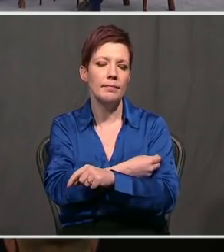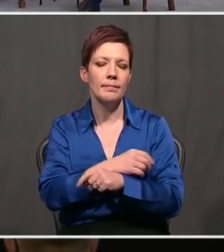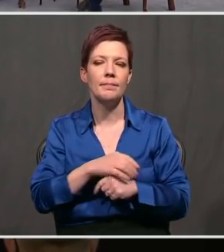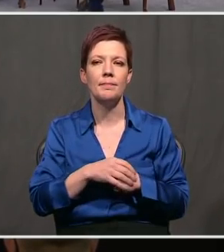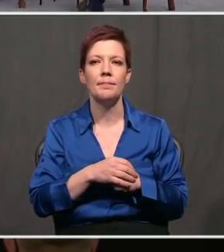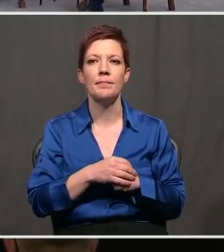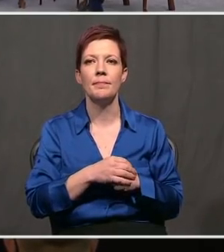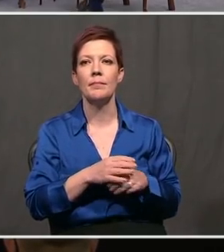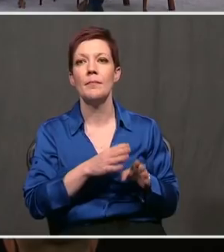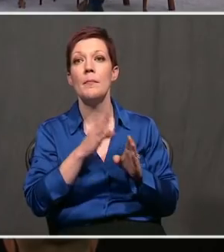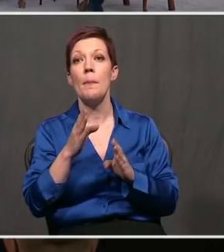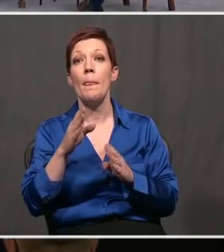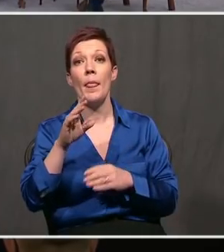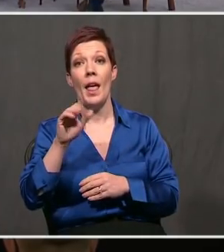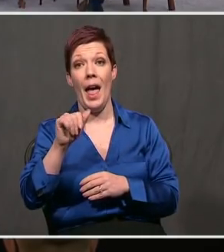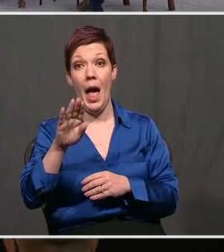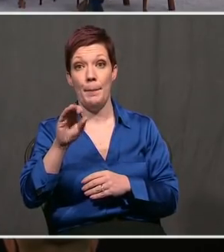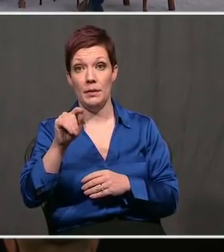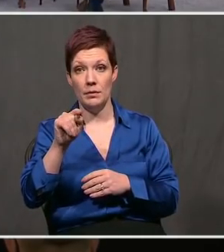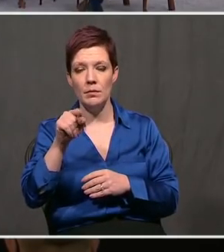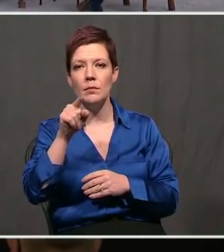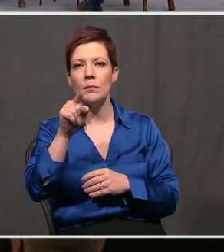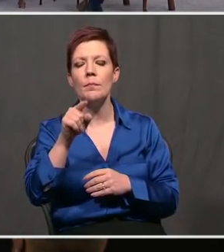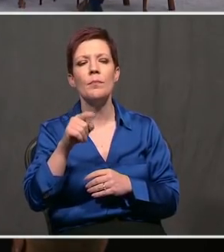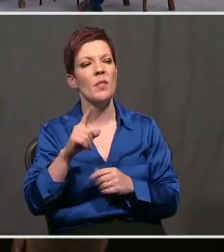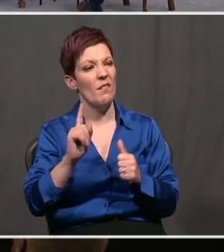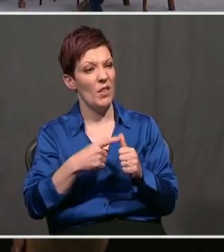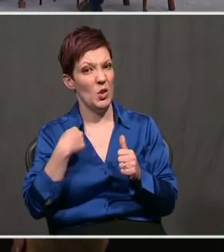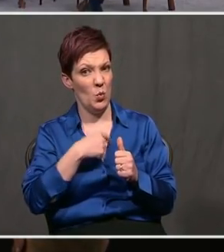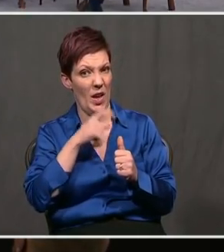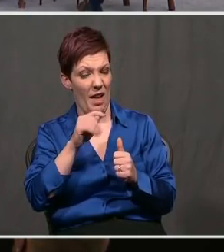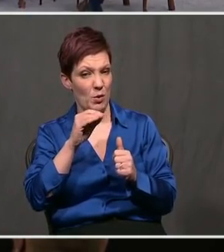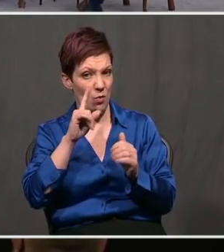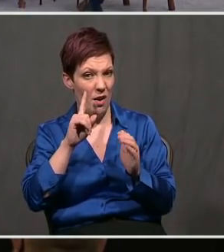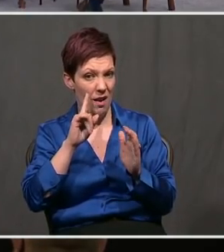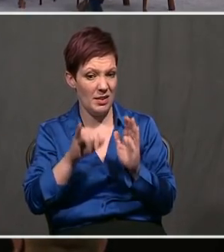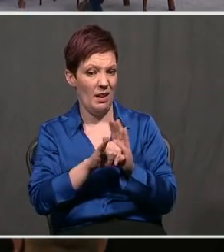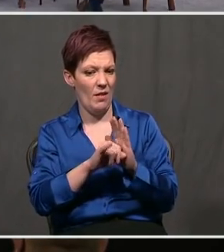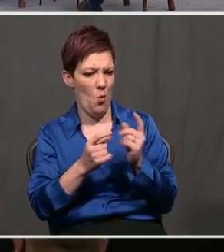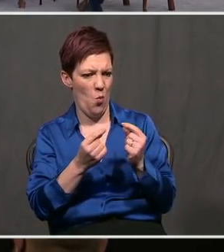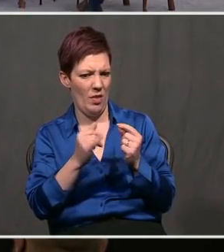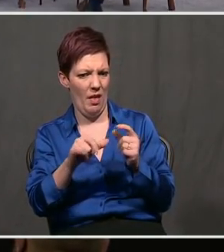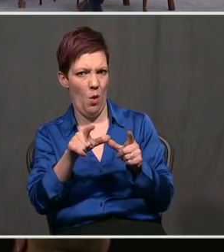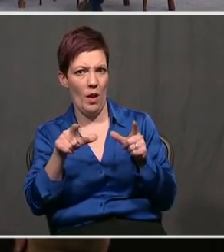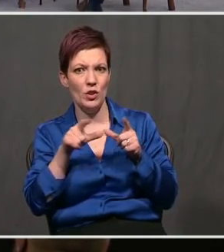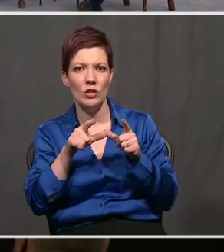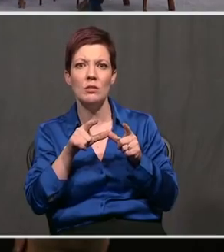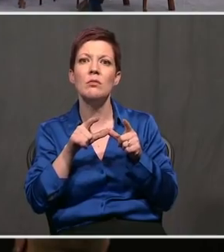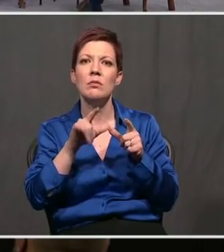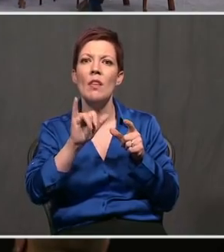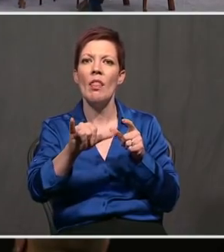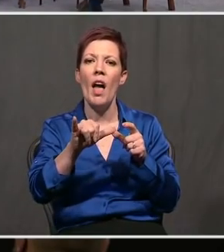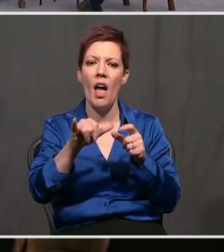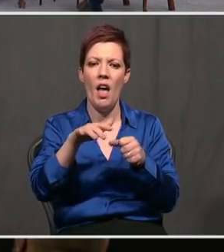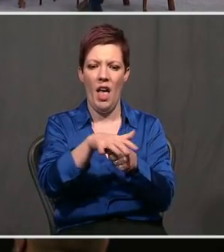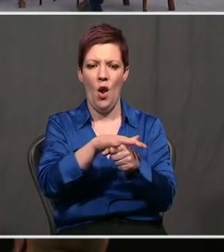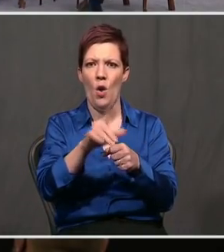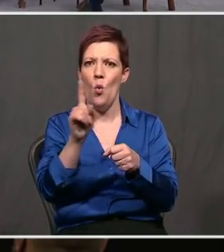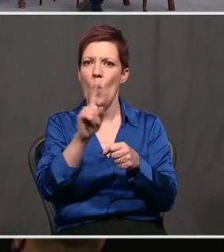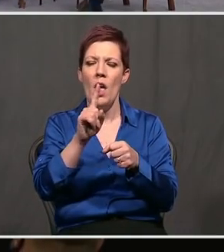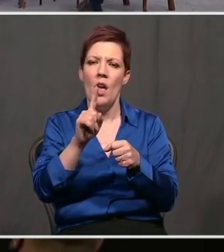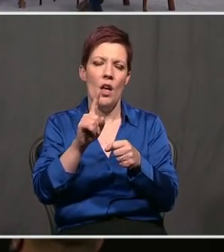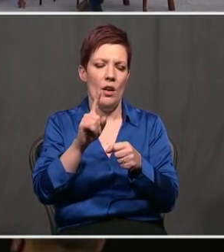to first identify the location of the underserved communities. And in a state as large and diverse as the state of